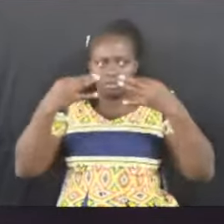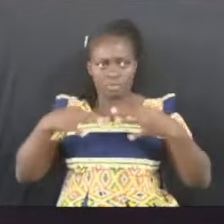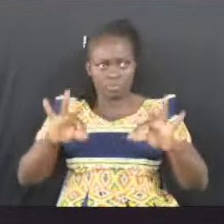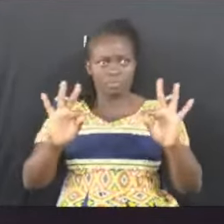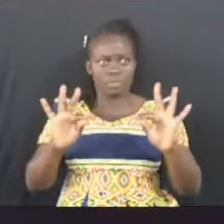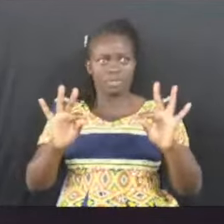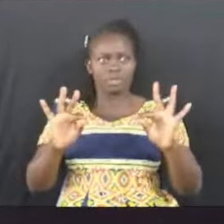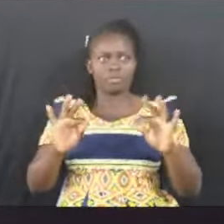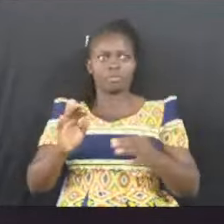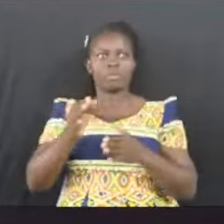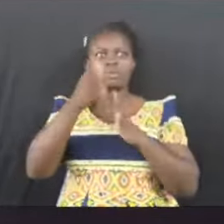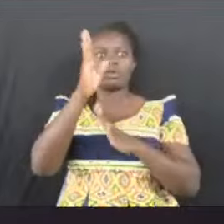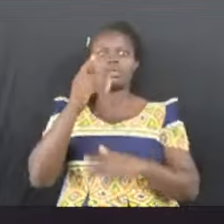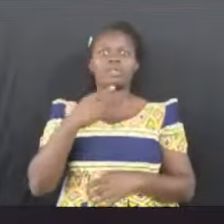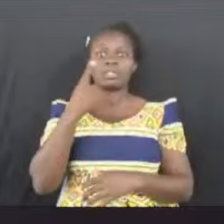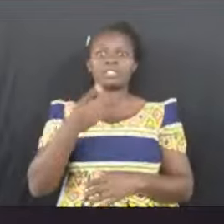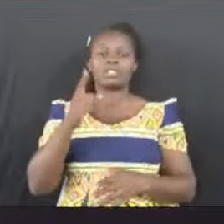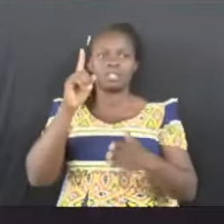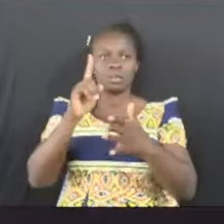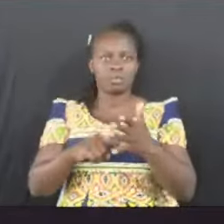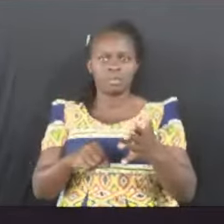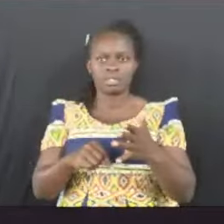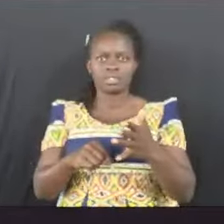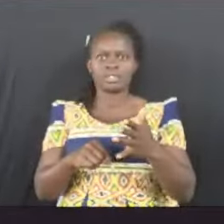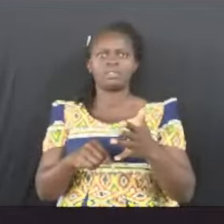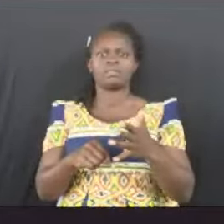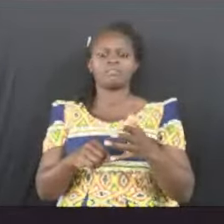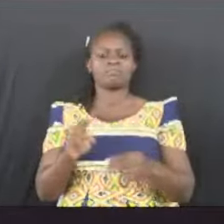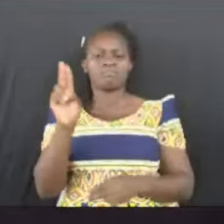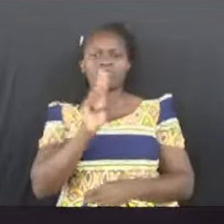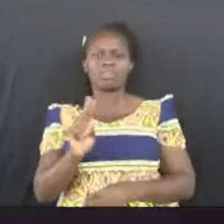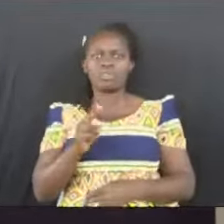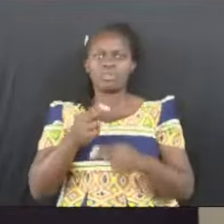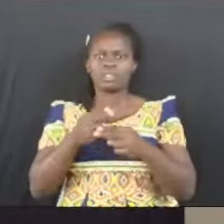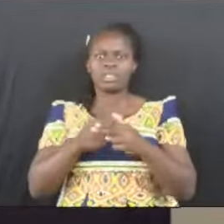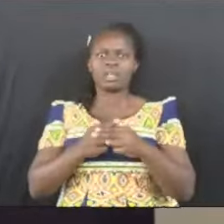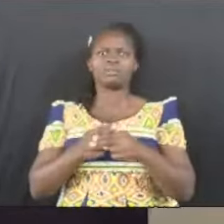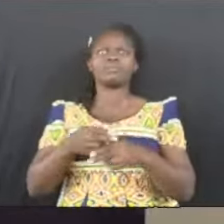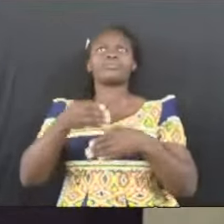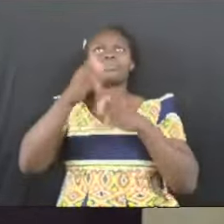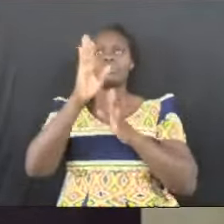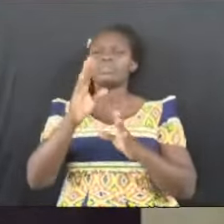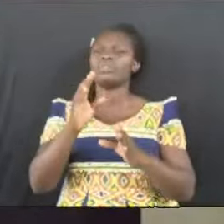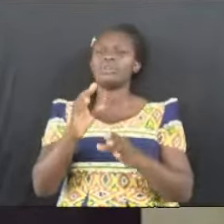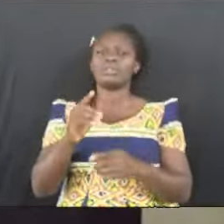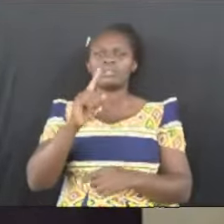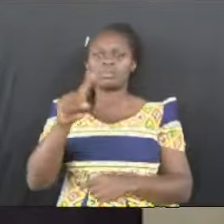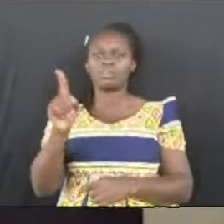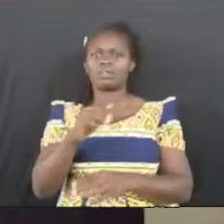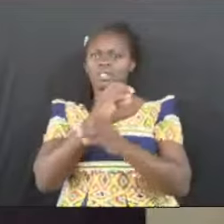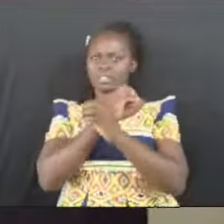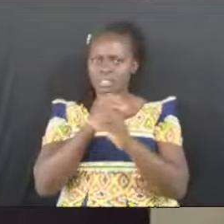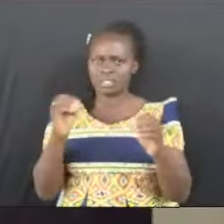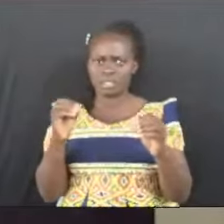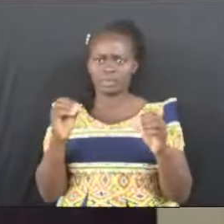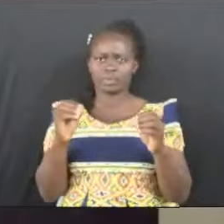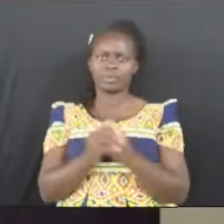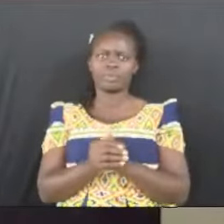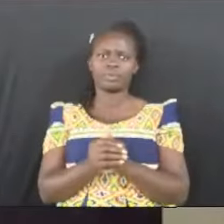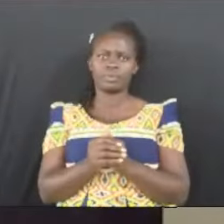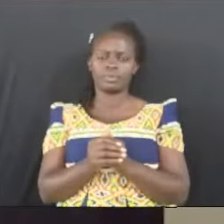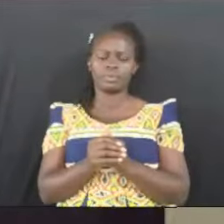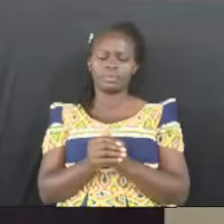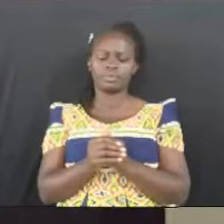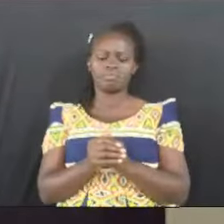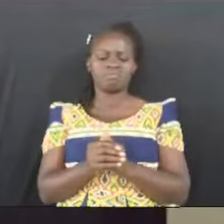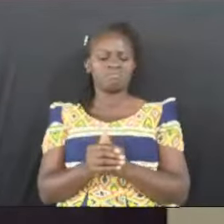God says, do not take my name in vain. Don't try to manipulate me. You know, a lot of people have